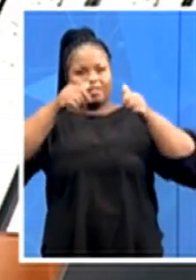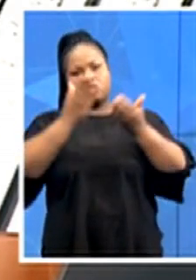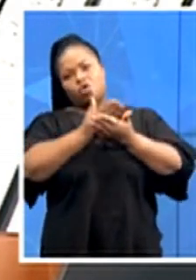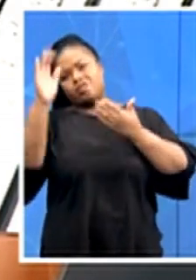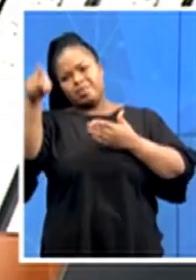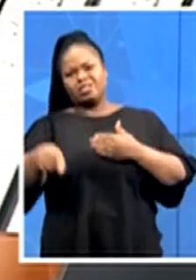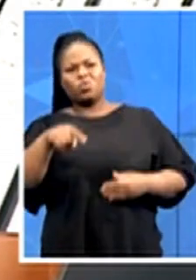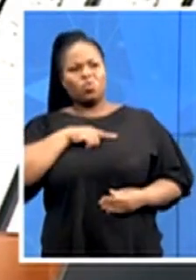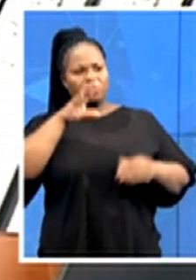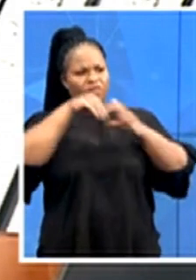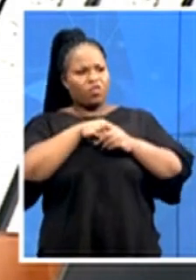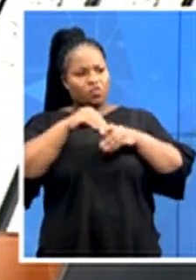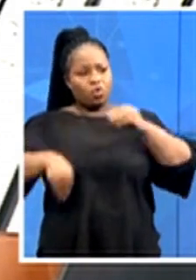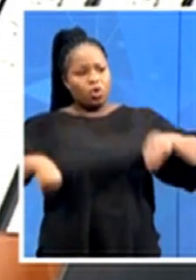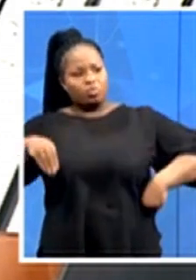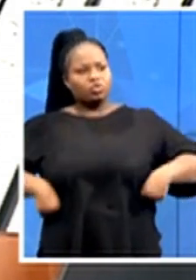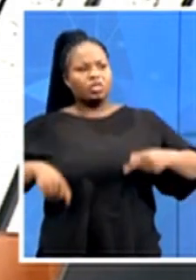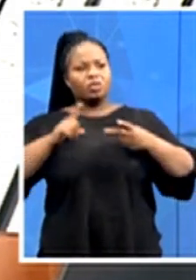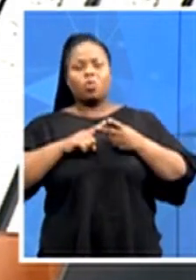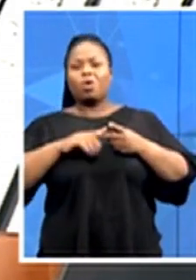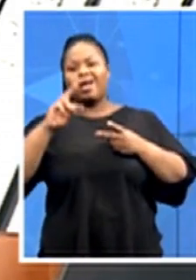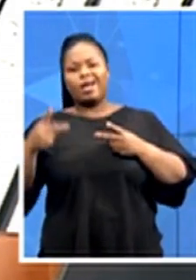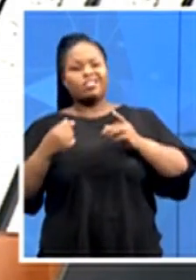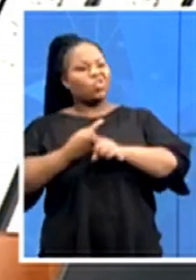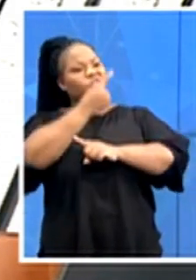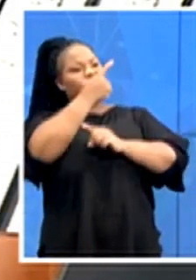acts of impropriety, including Mr. Koko.